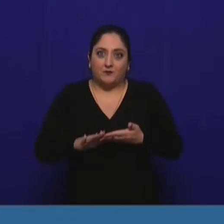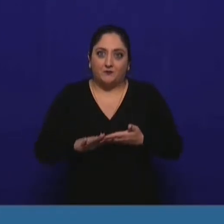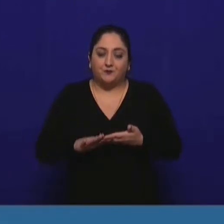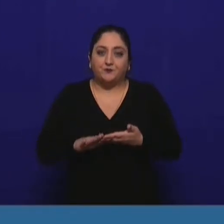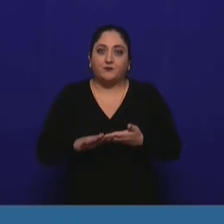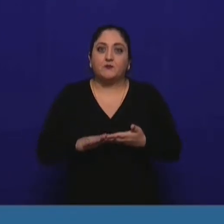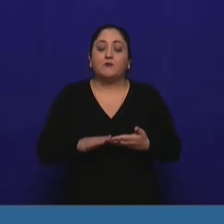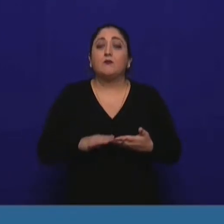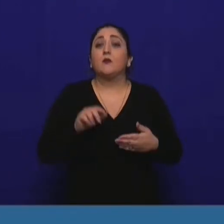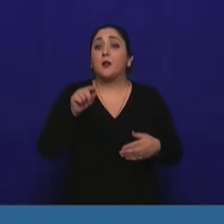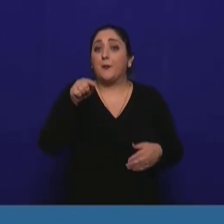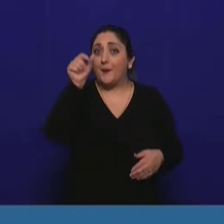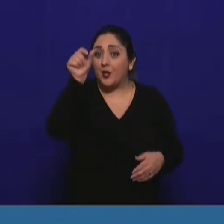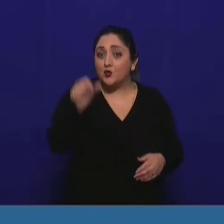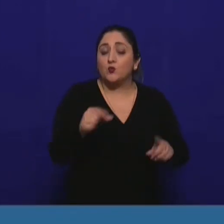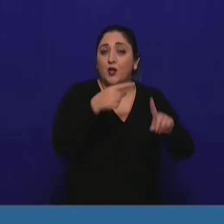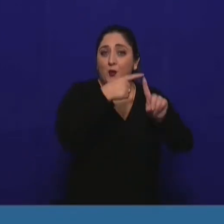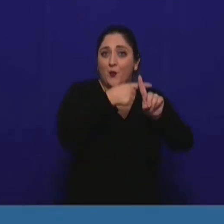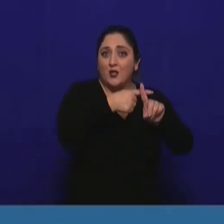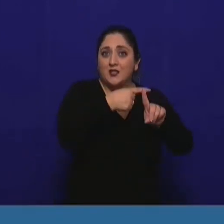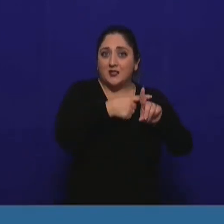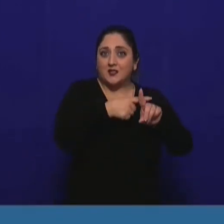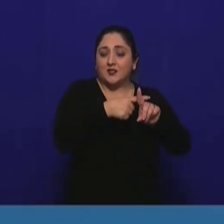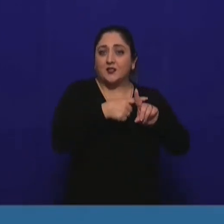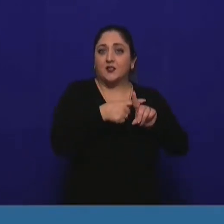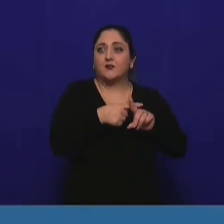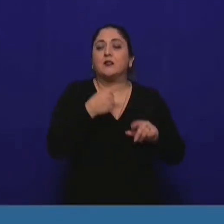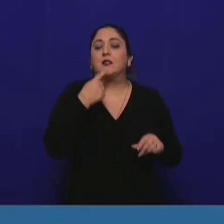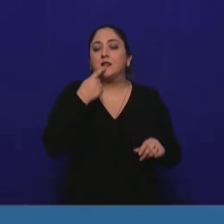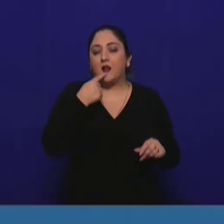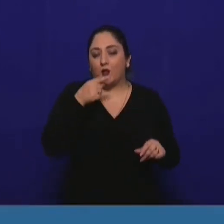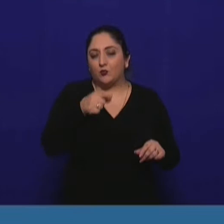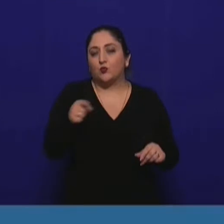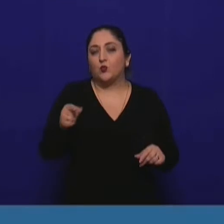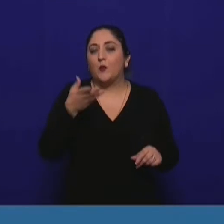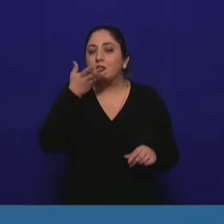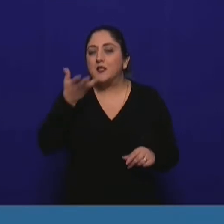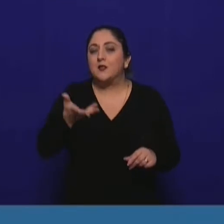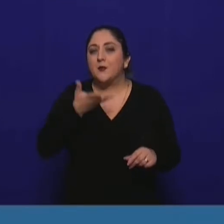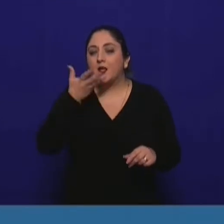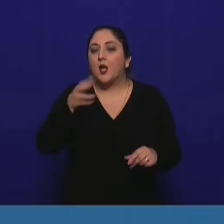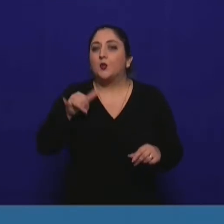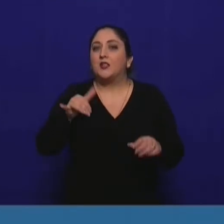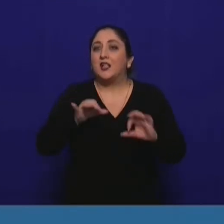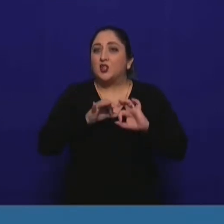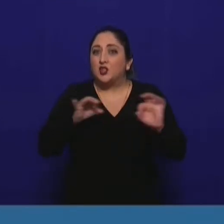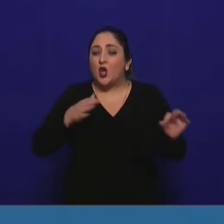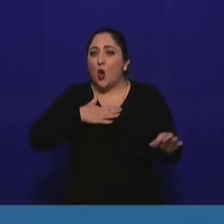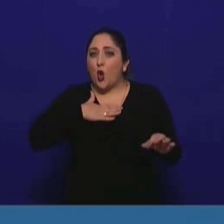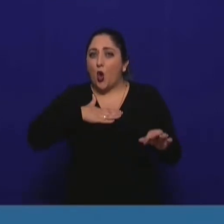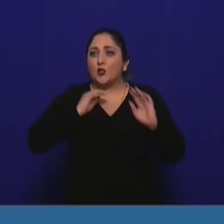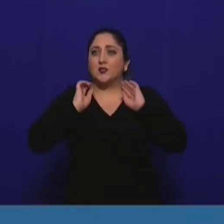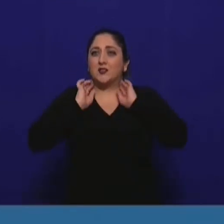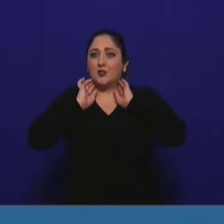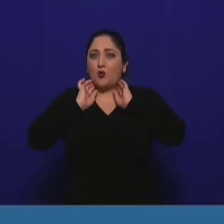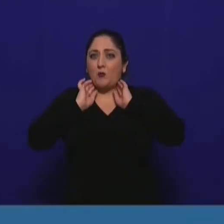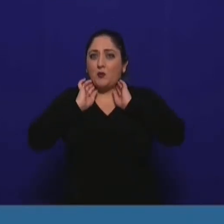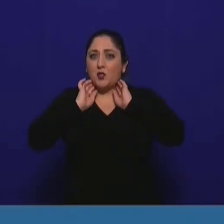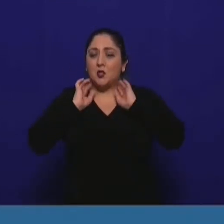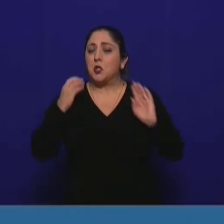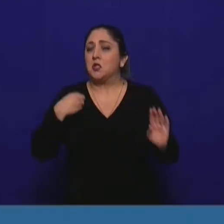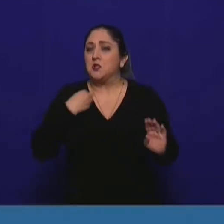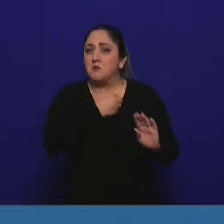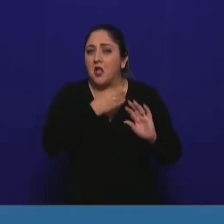Allura il-persuni li huma pożittivi qegħdin jingħataw l-istruzzjonijiet biex huma jekk m'għandhomx l-ebda sintomi ma kellhomx għalfejn jidħlu l-isptar